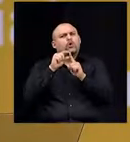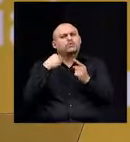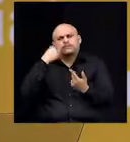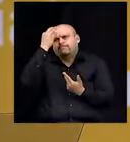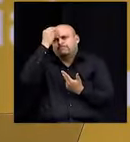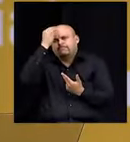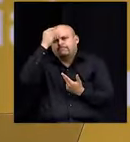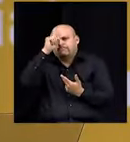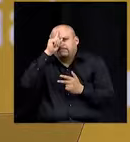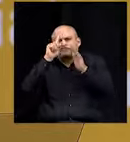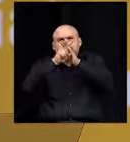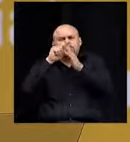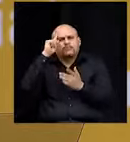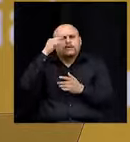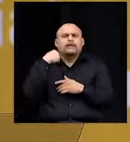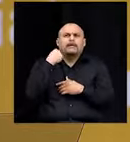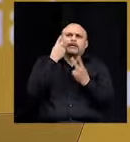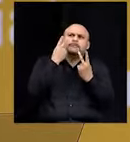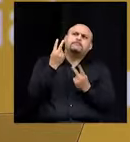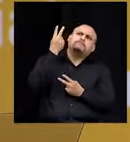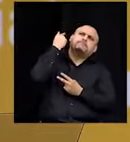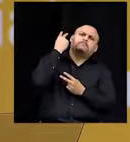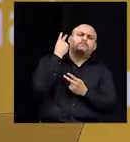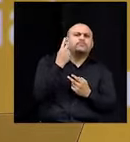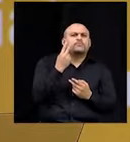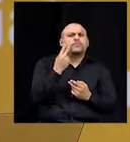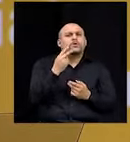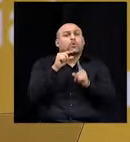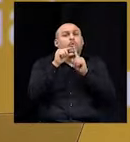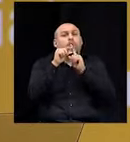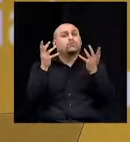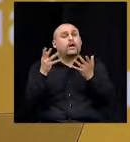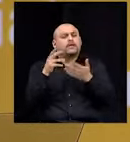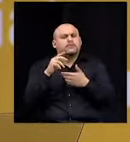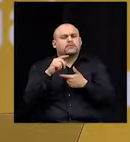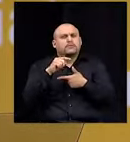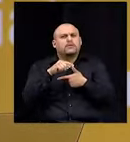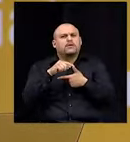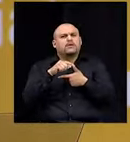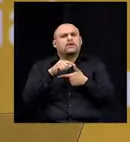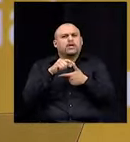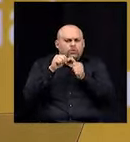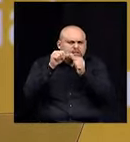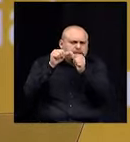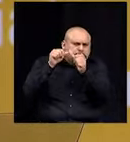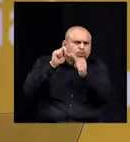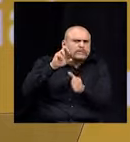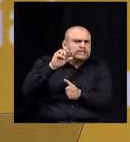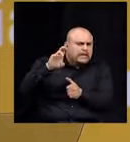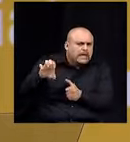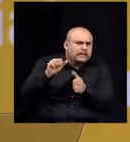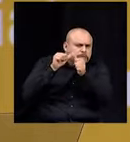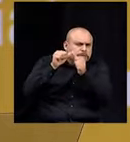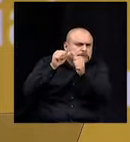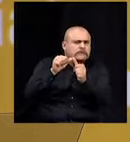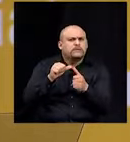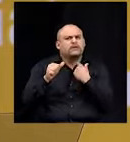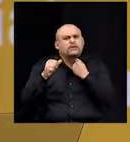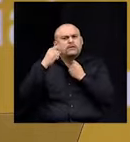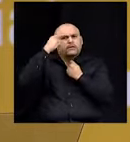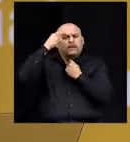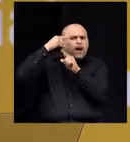as I was reflecting, and those words were resilience, having a